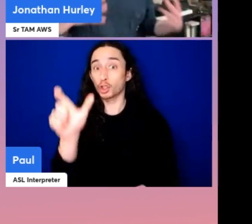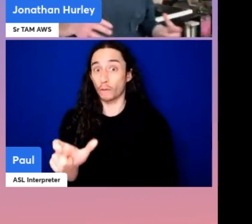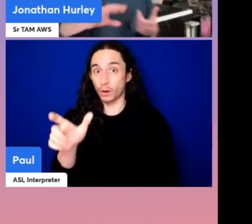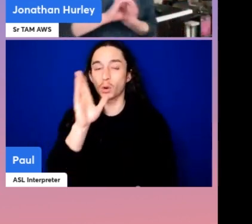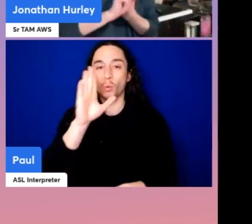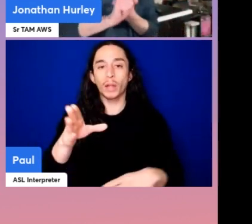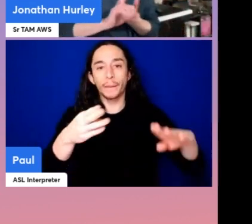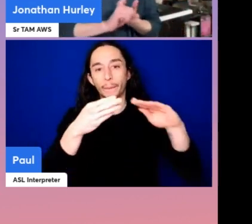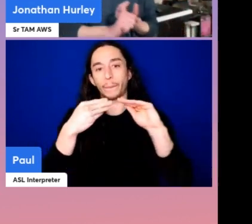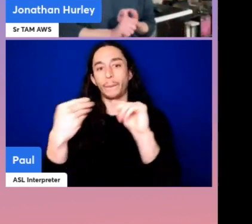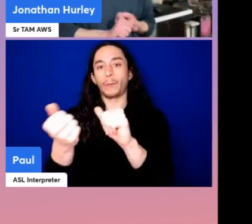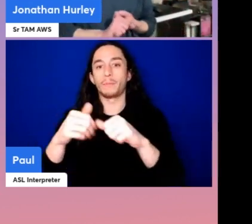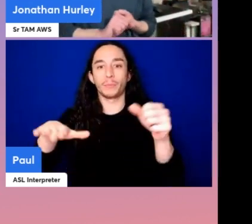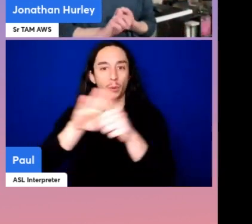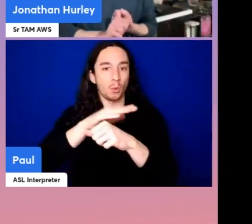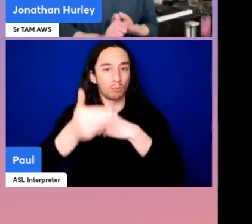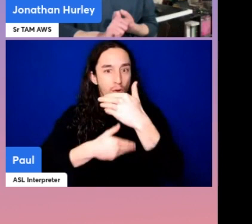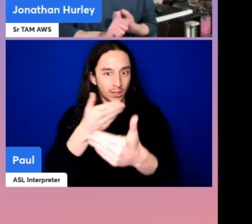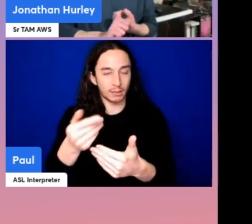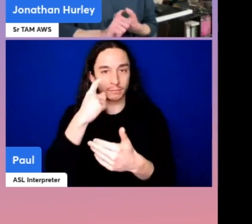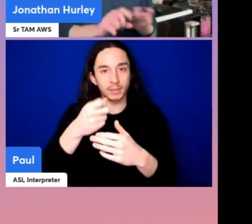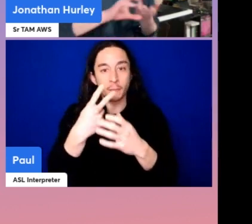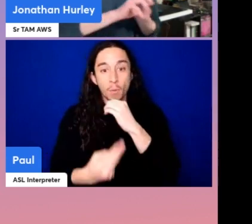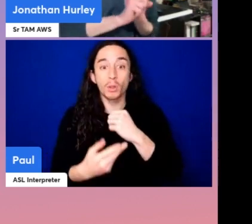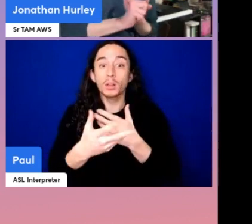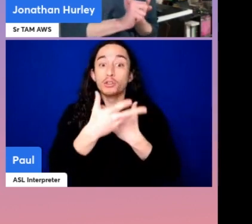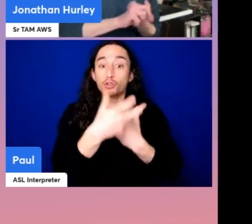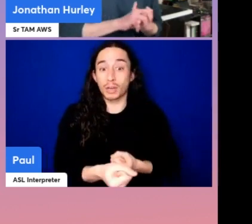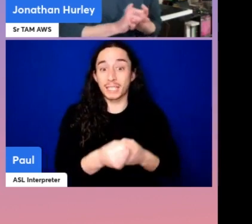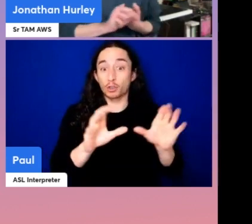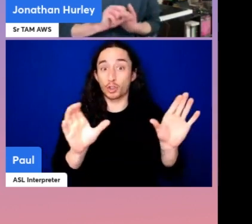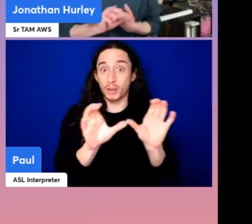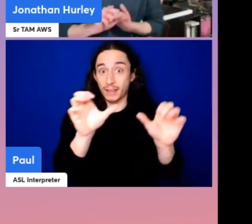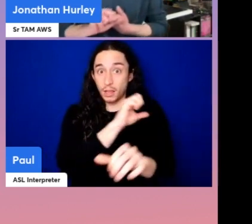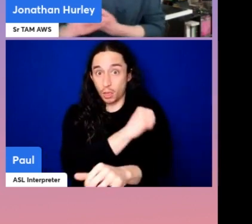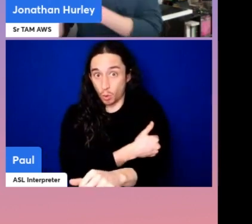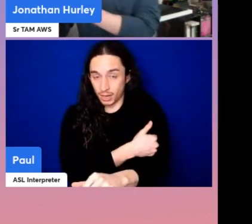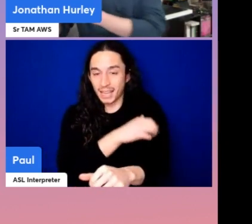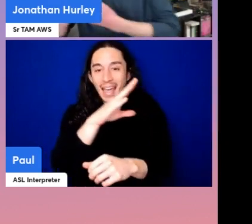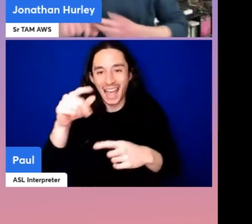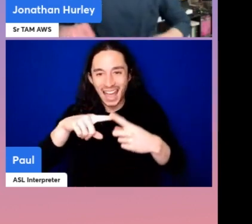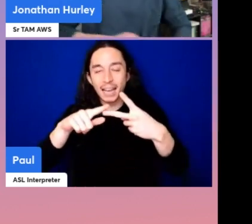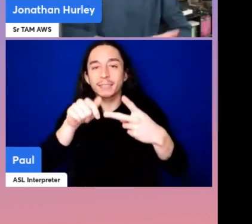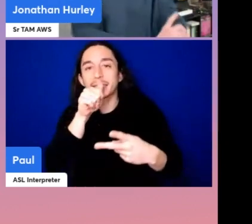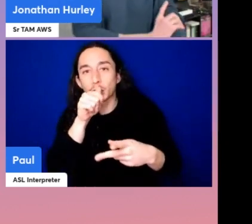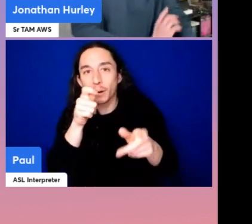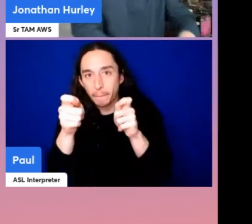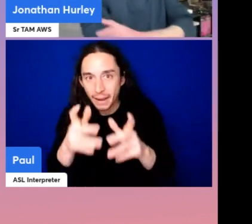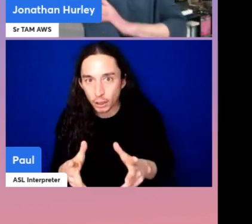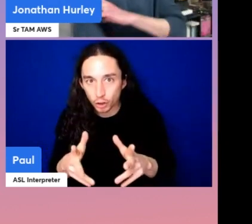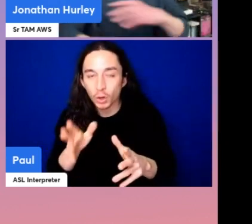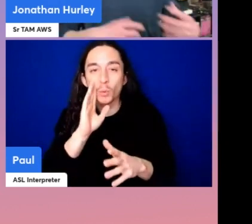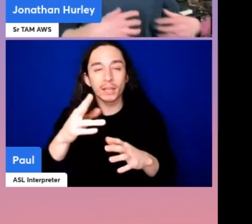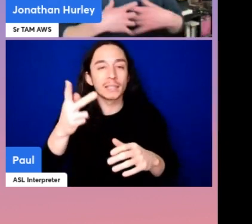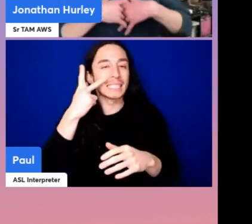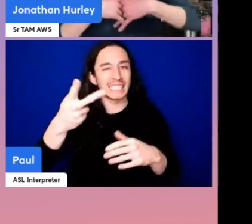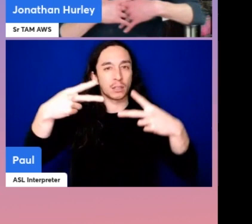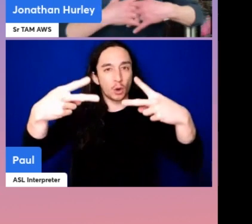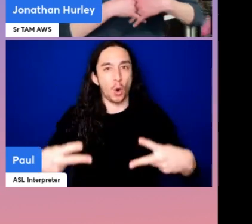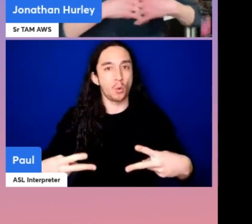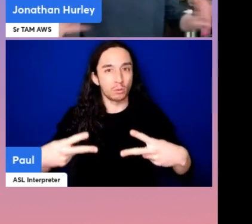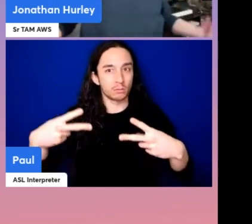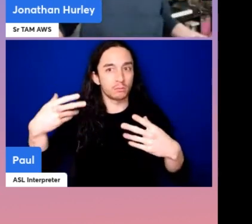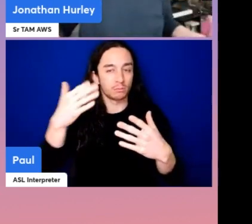us by being both our trusted certificate authority and by being a secrets manager. We're going to see this in code coming up. And of